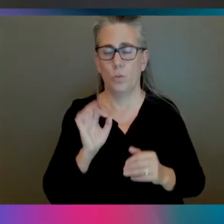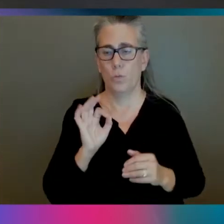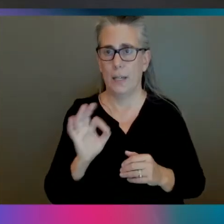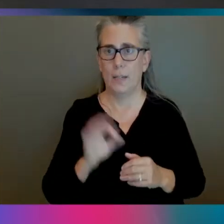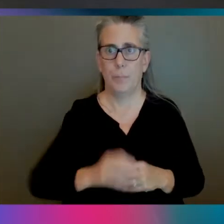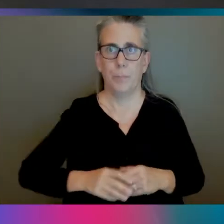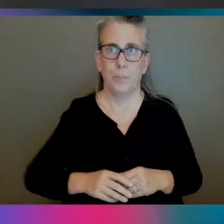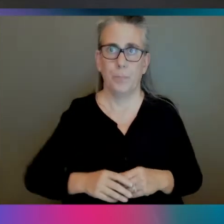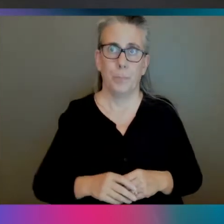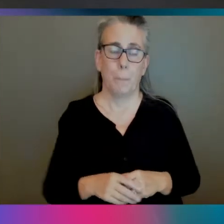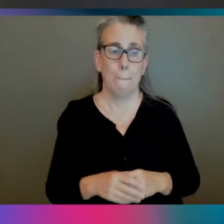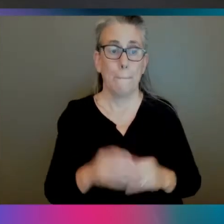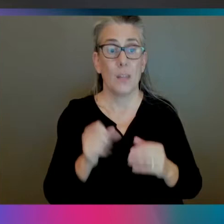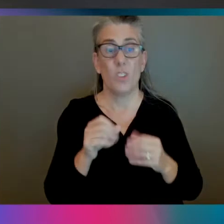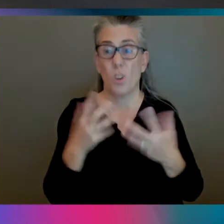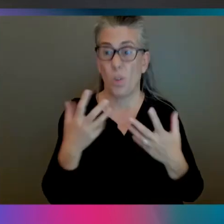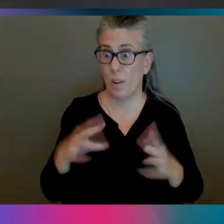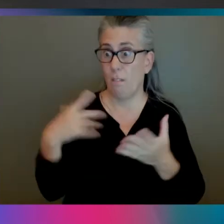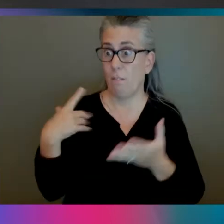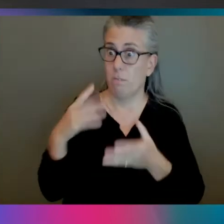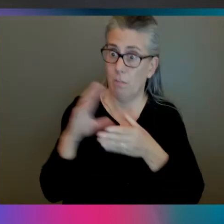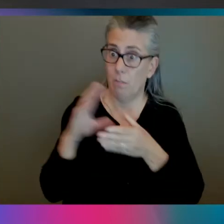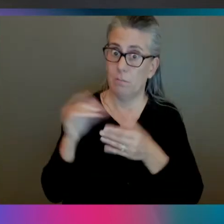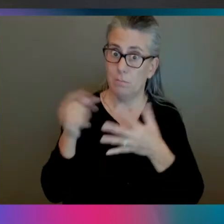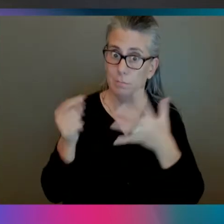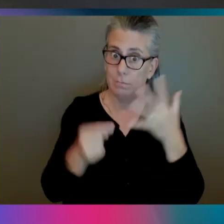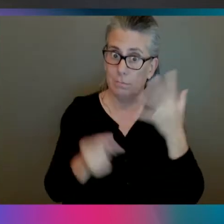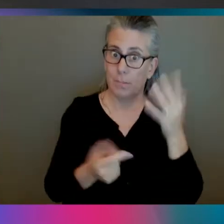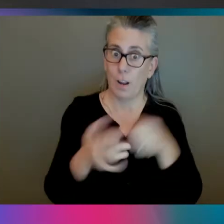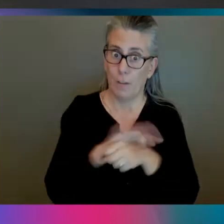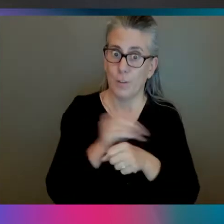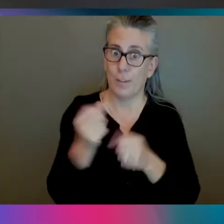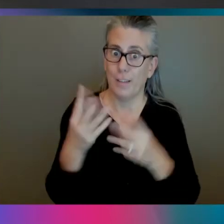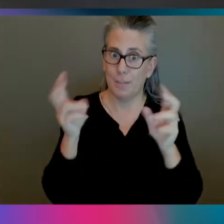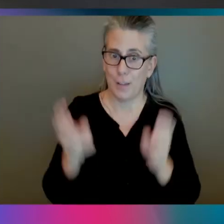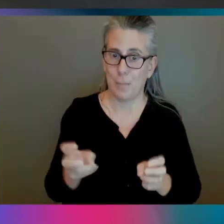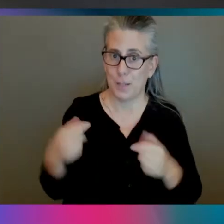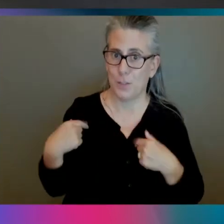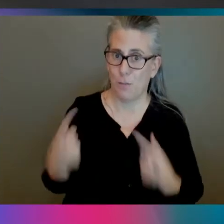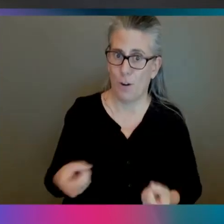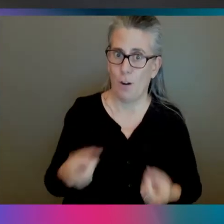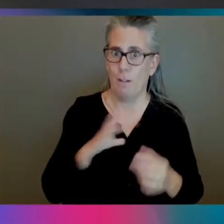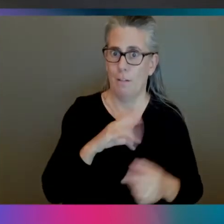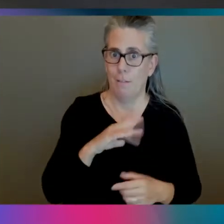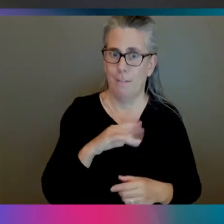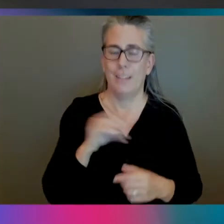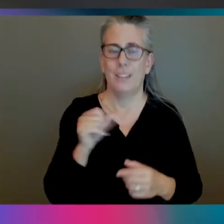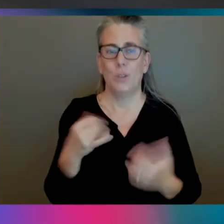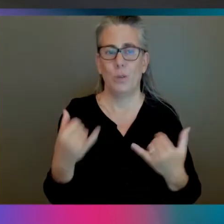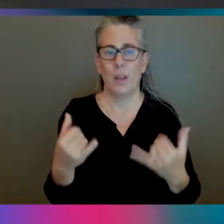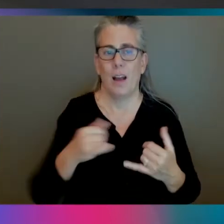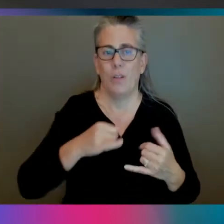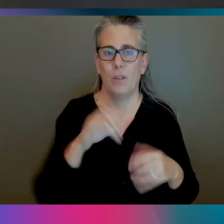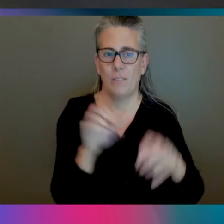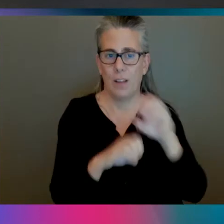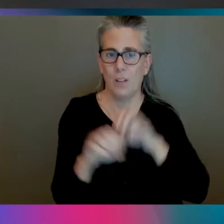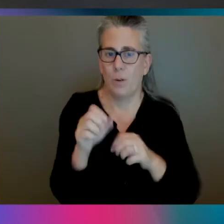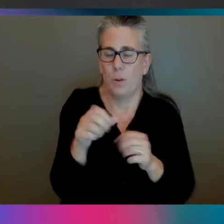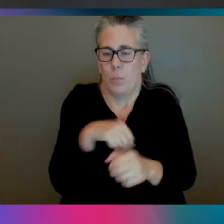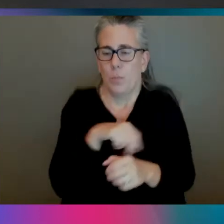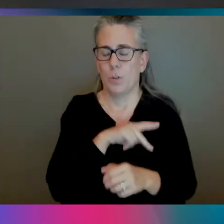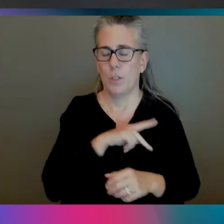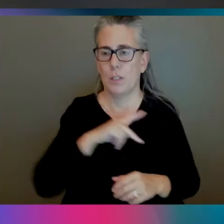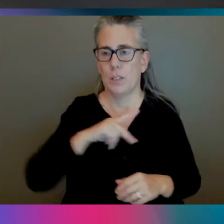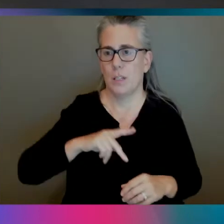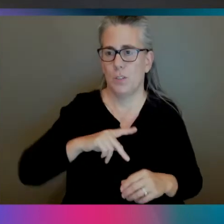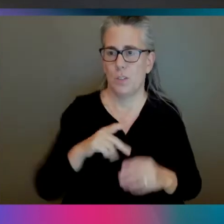lot of stuff, and now we can evaluate personalization solutions using some different techniques. Yeah. So, like any model, you're going to